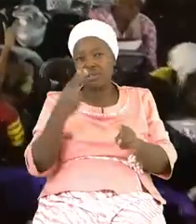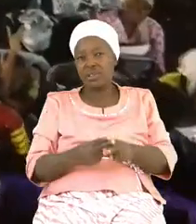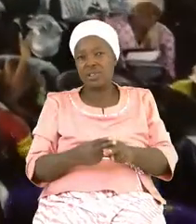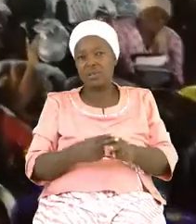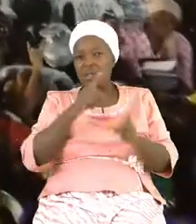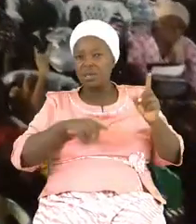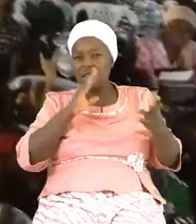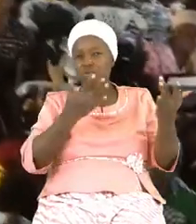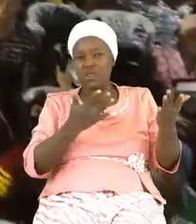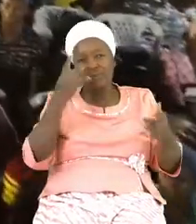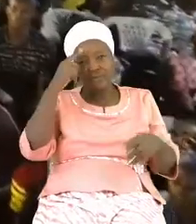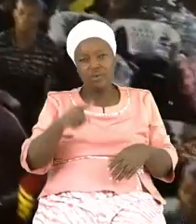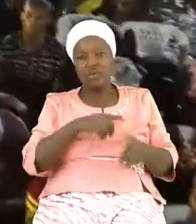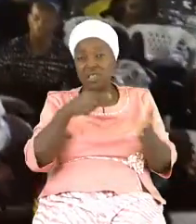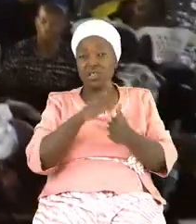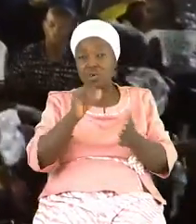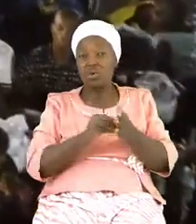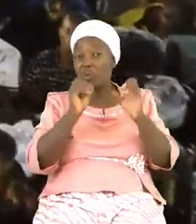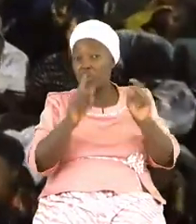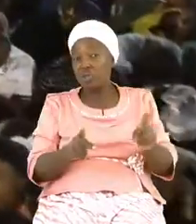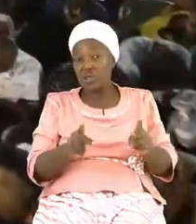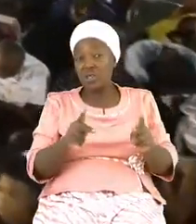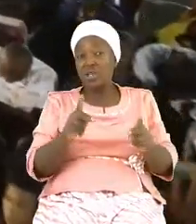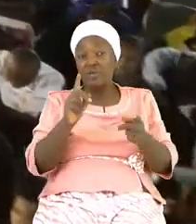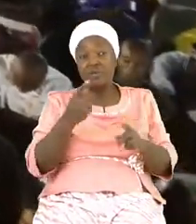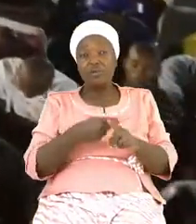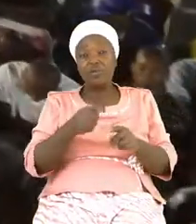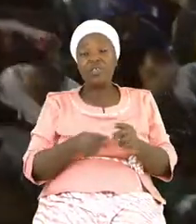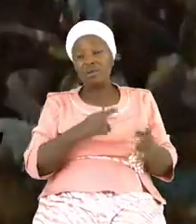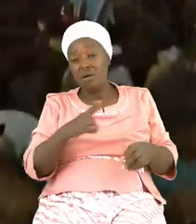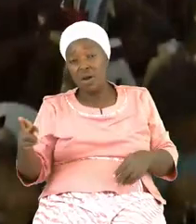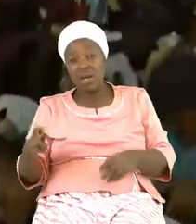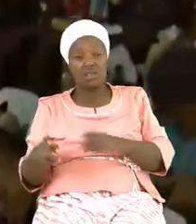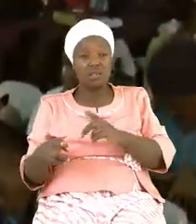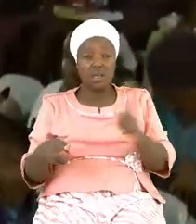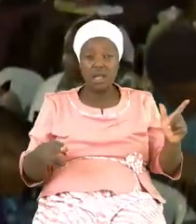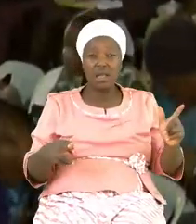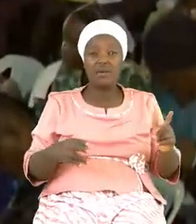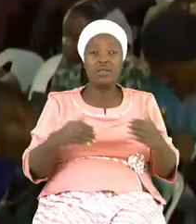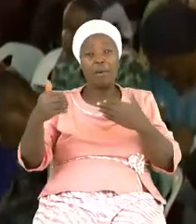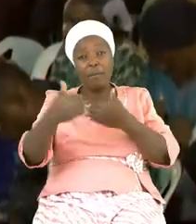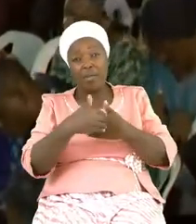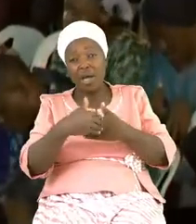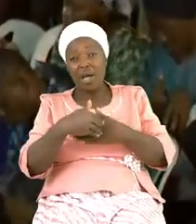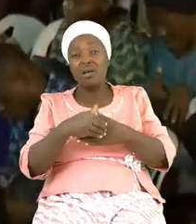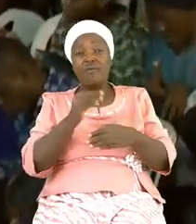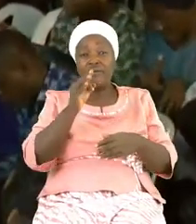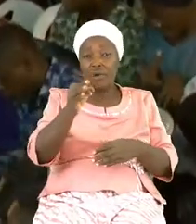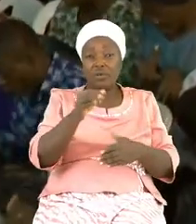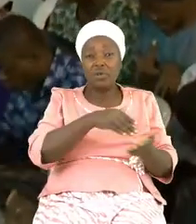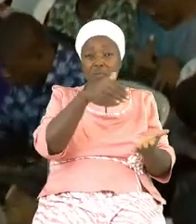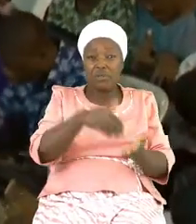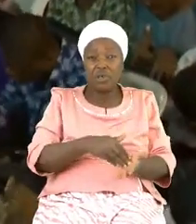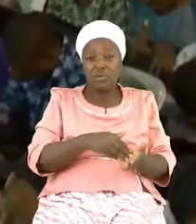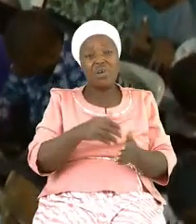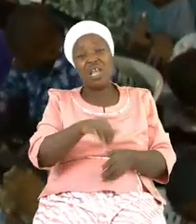you. Don't miss your chance. To the right, to the back, to the front, in the middle, on the right hand side, on the left hand side, anywhere you